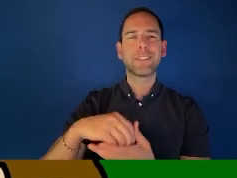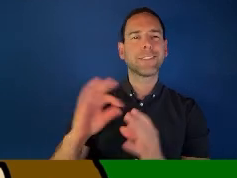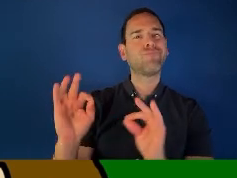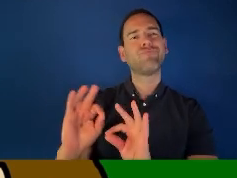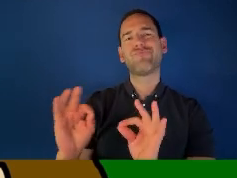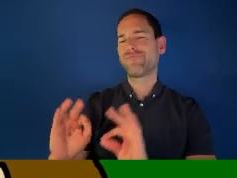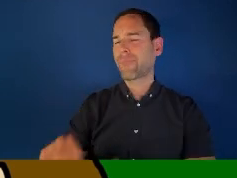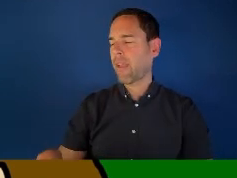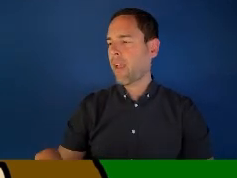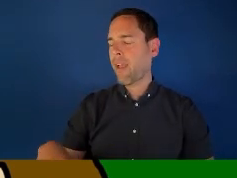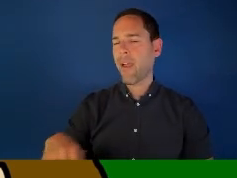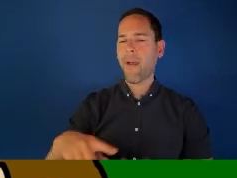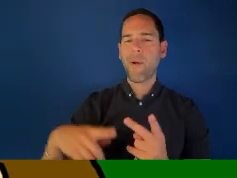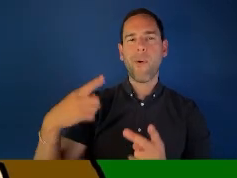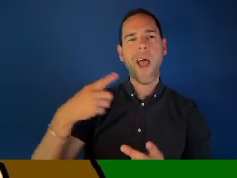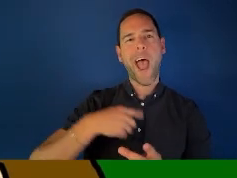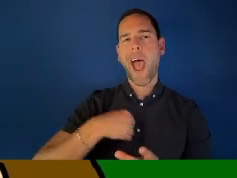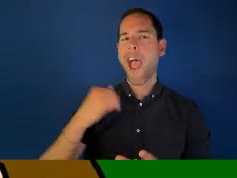from your professors.